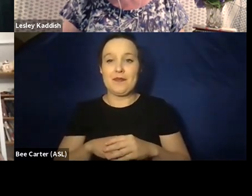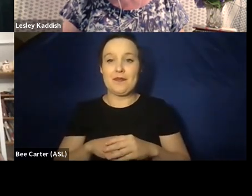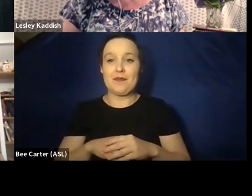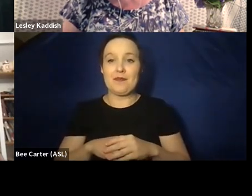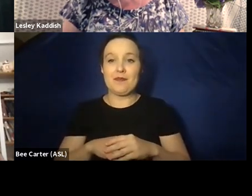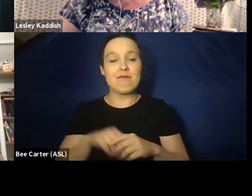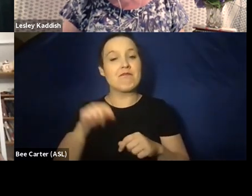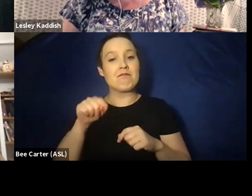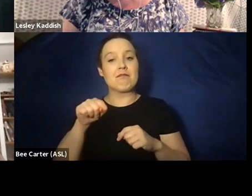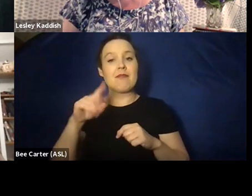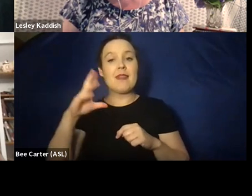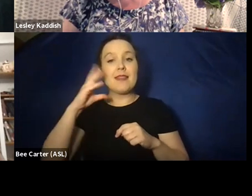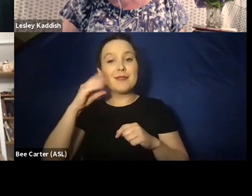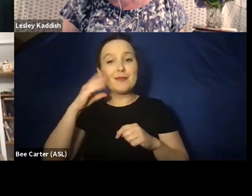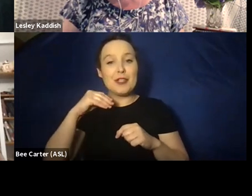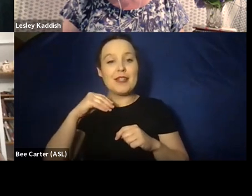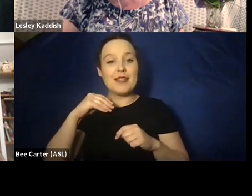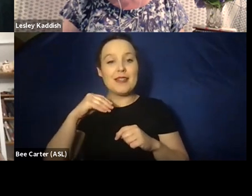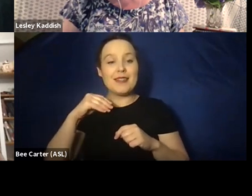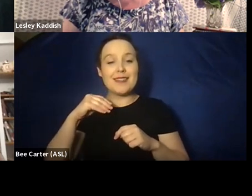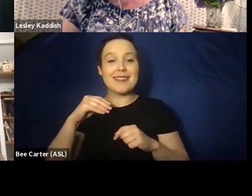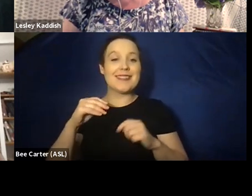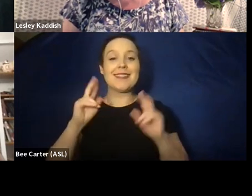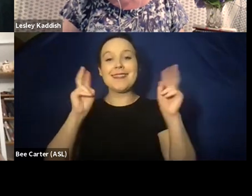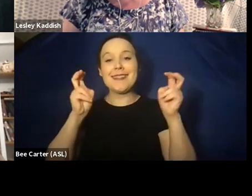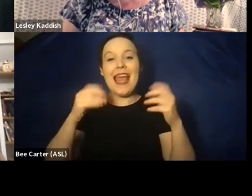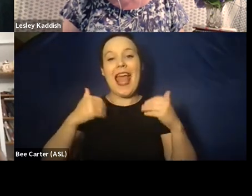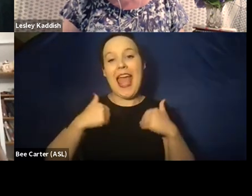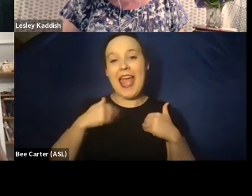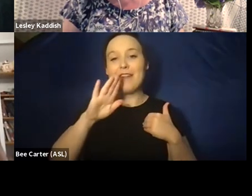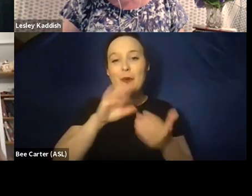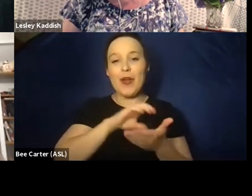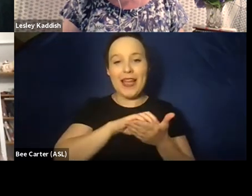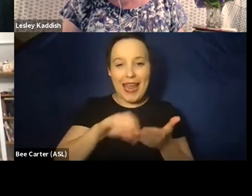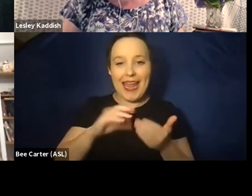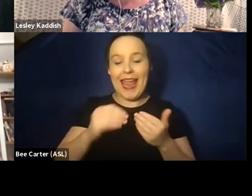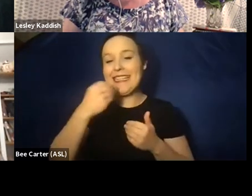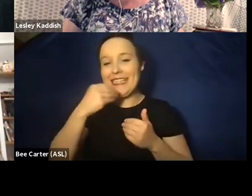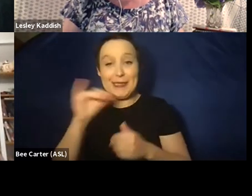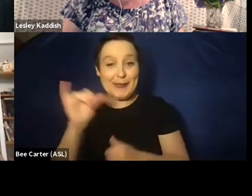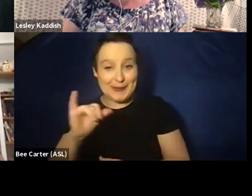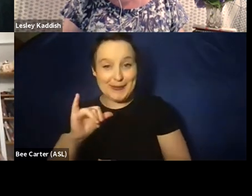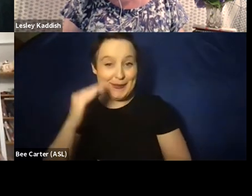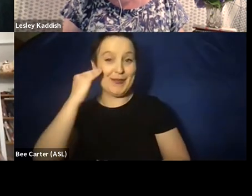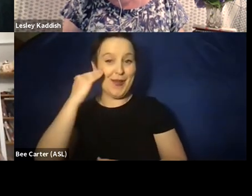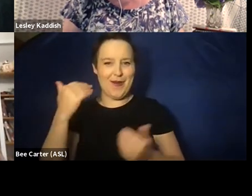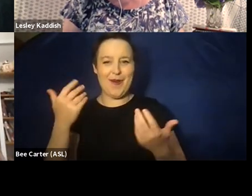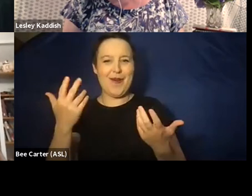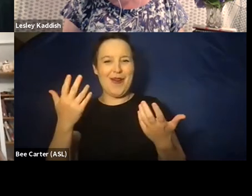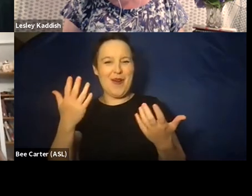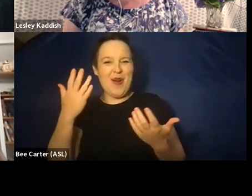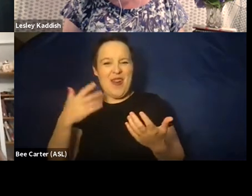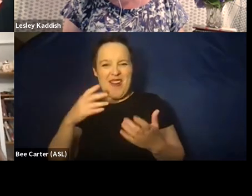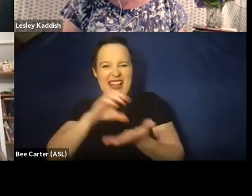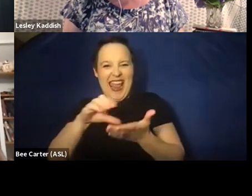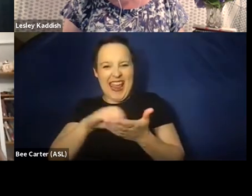an experience of having our cake and eating it too. Because my thing is, why have a cake if you can't